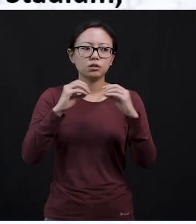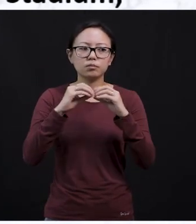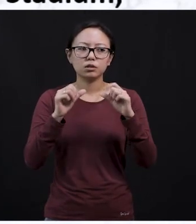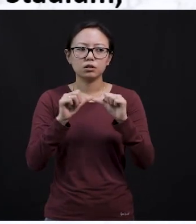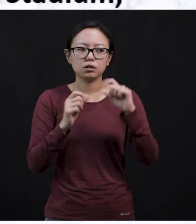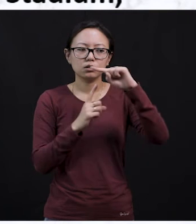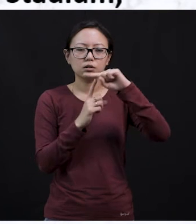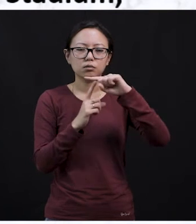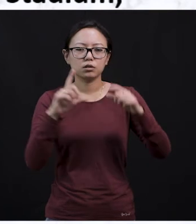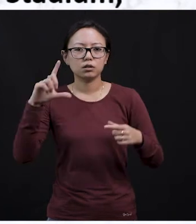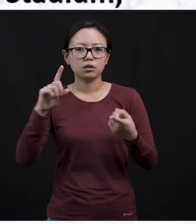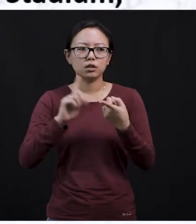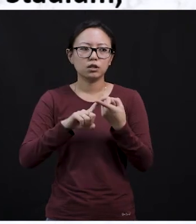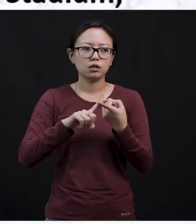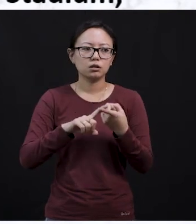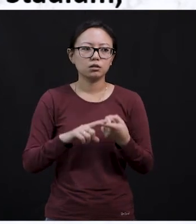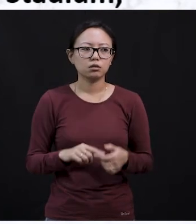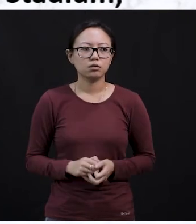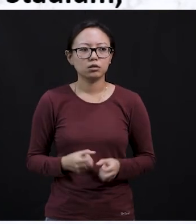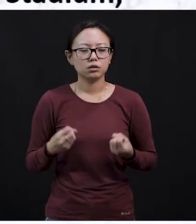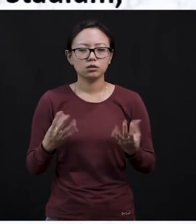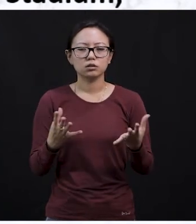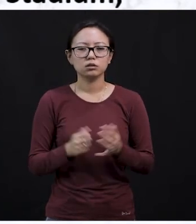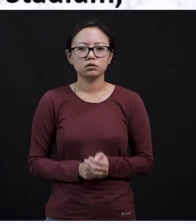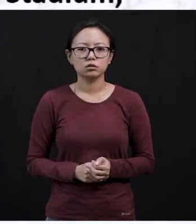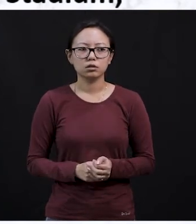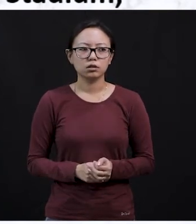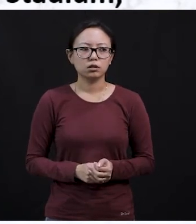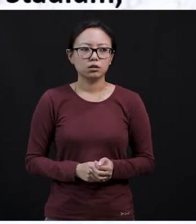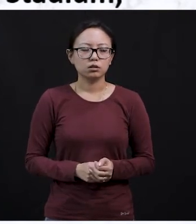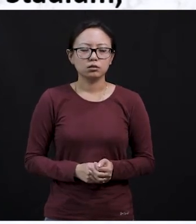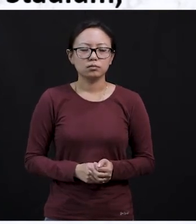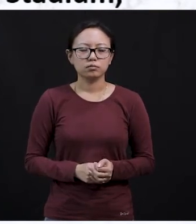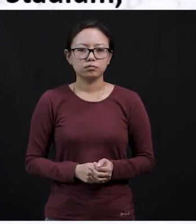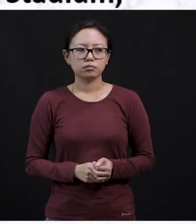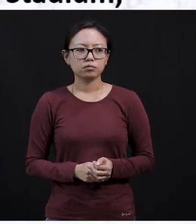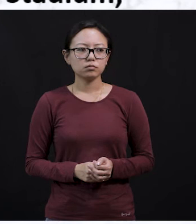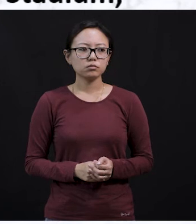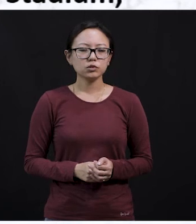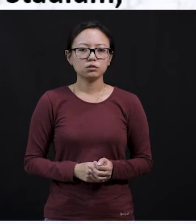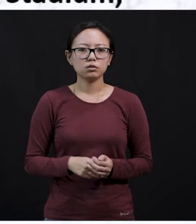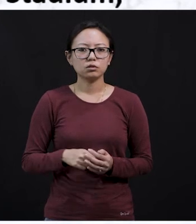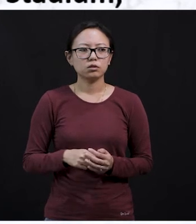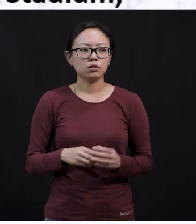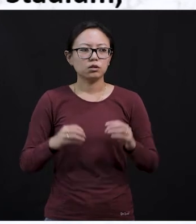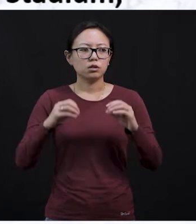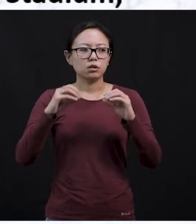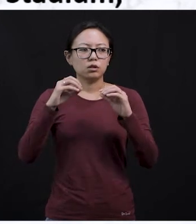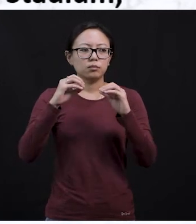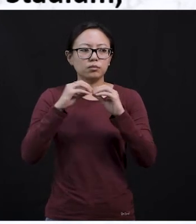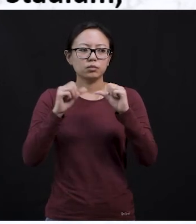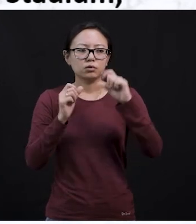will see a betrayal of one's own motherland. And this battle was the beginning